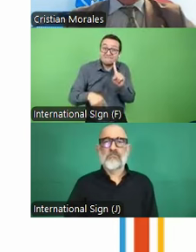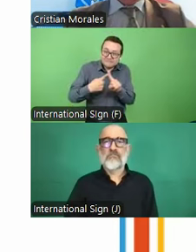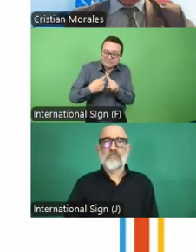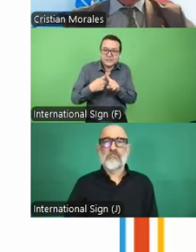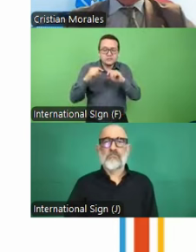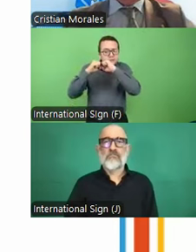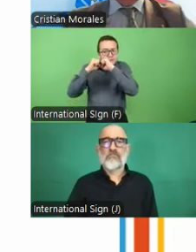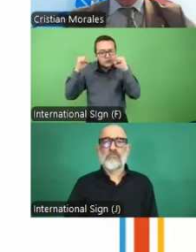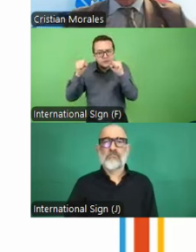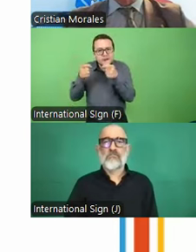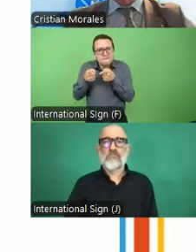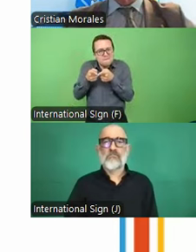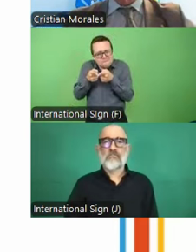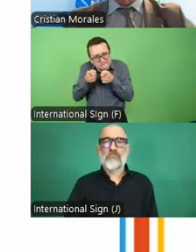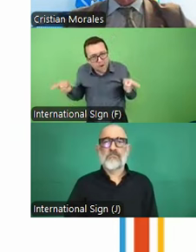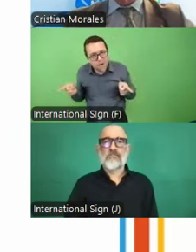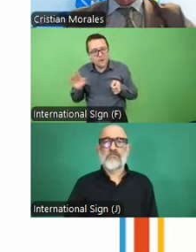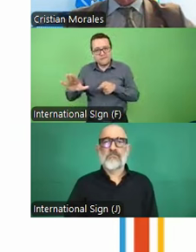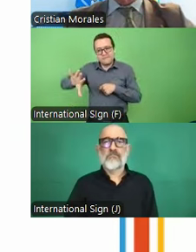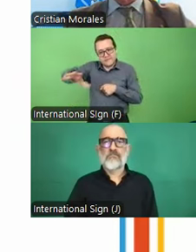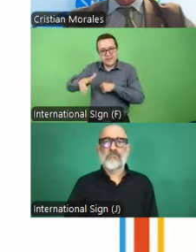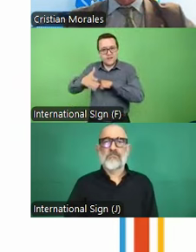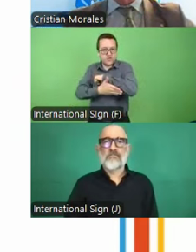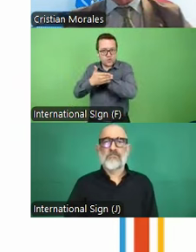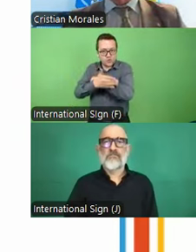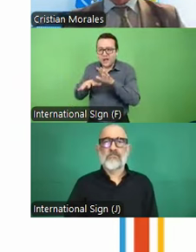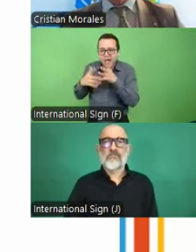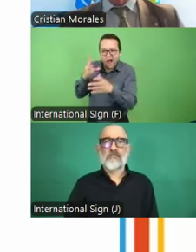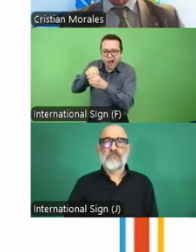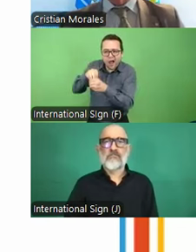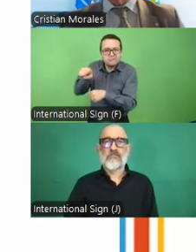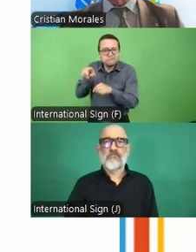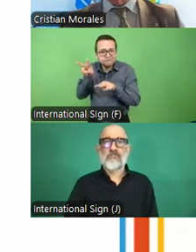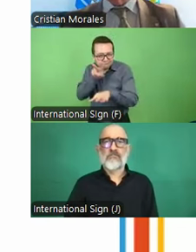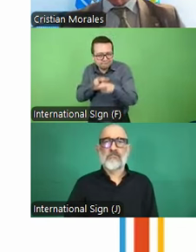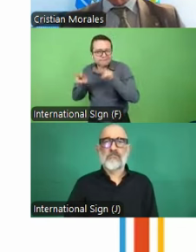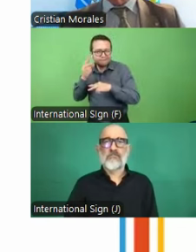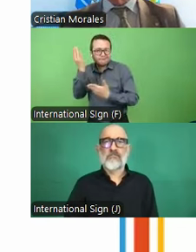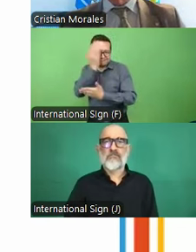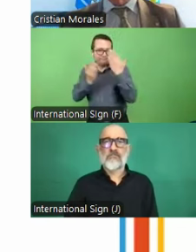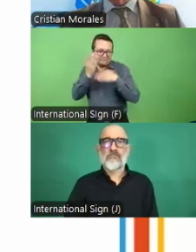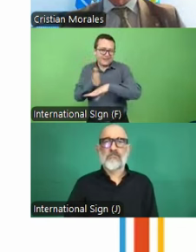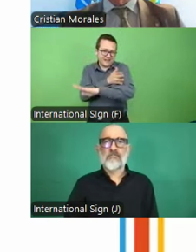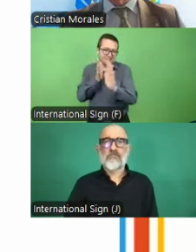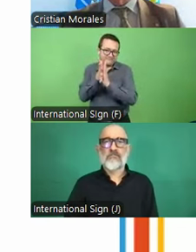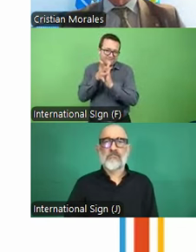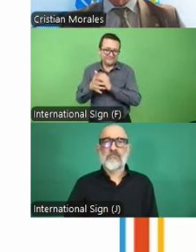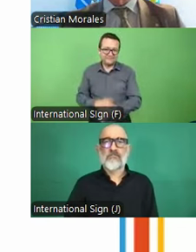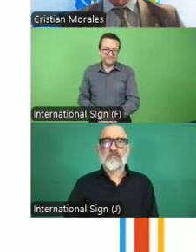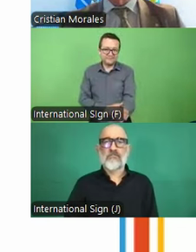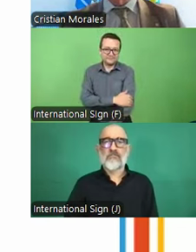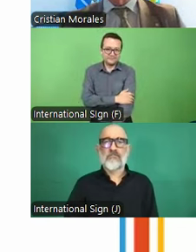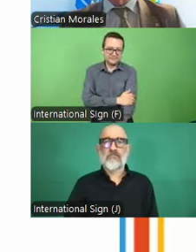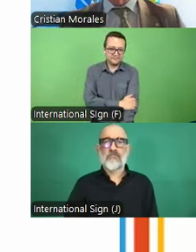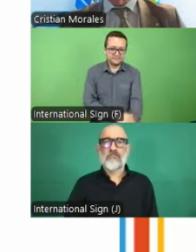y al working interior de los deeper on the países countries and inside the countries in este análisis reference to integrado que this les integrated comenté analysis previamente. that was being Bueno, mentioned